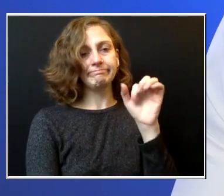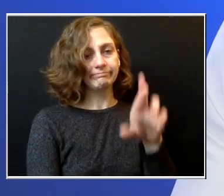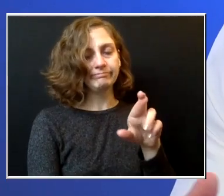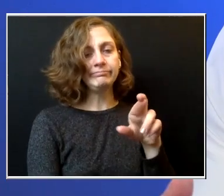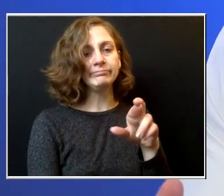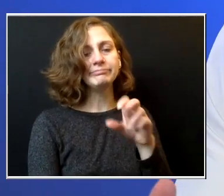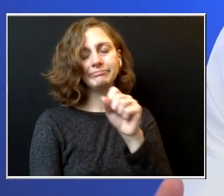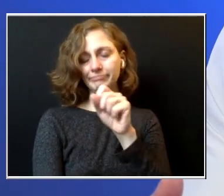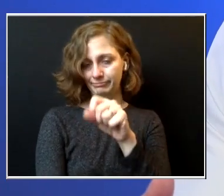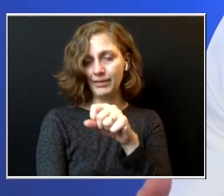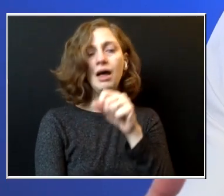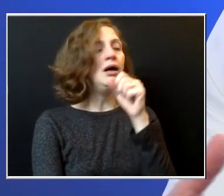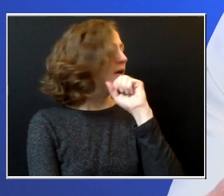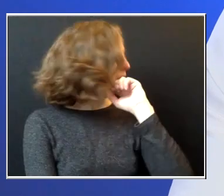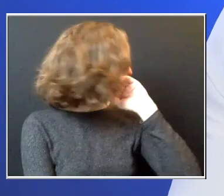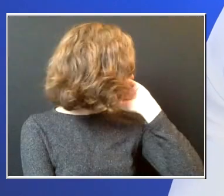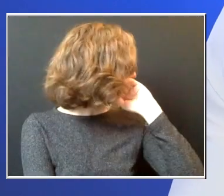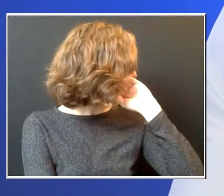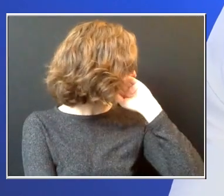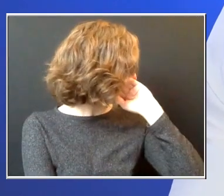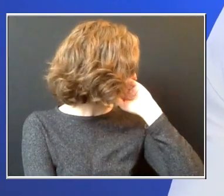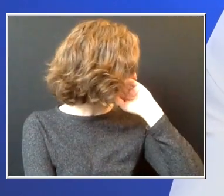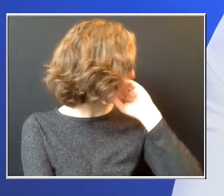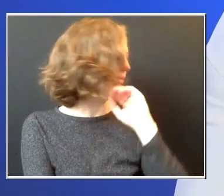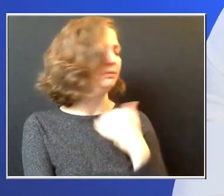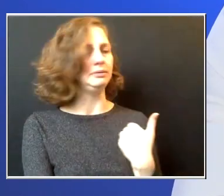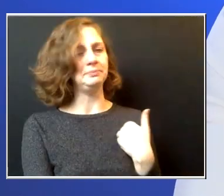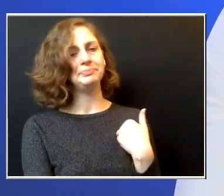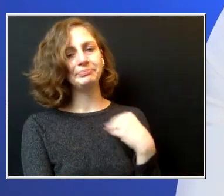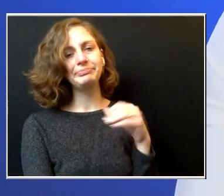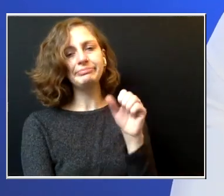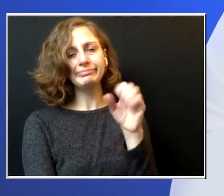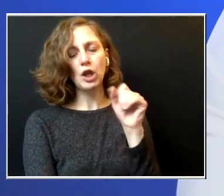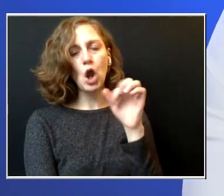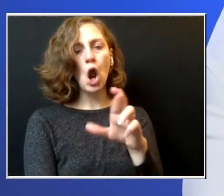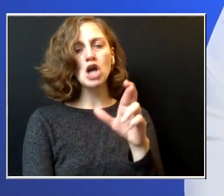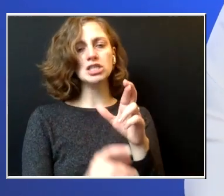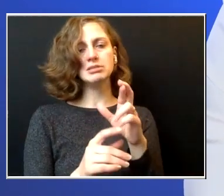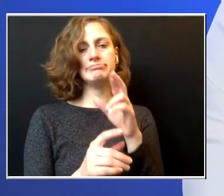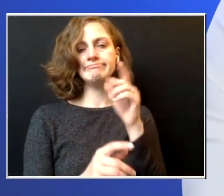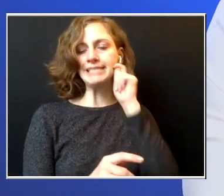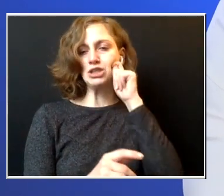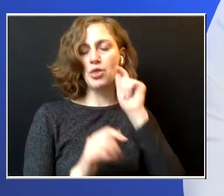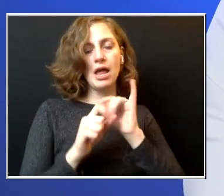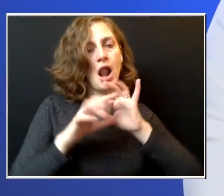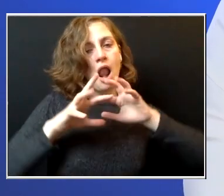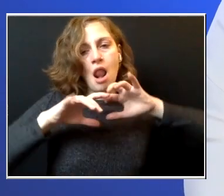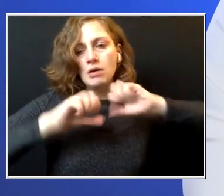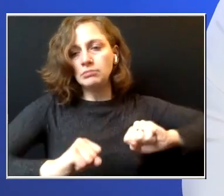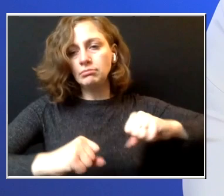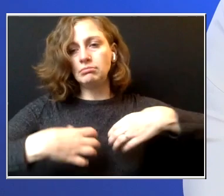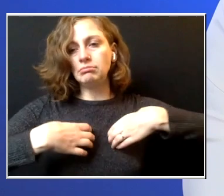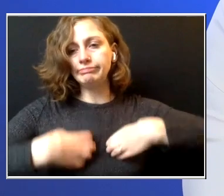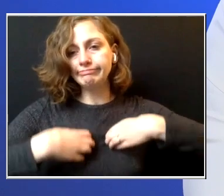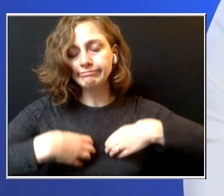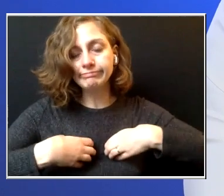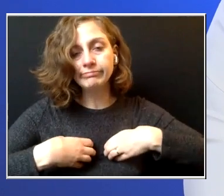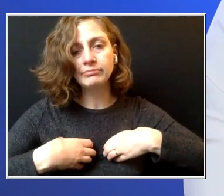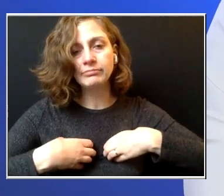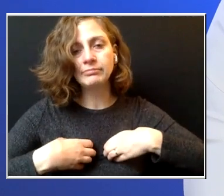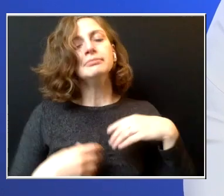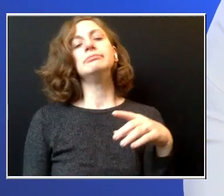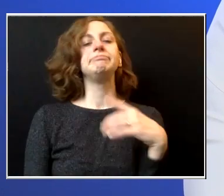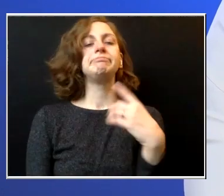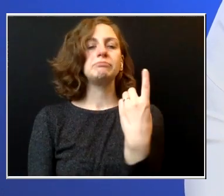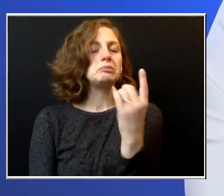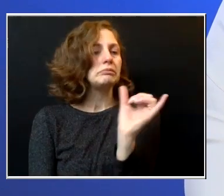scar tissues, which are just overtaking the lungs. Probably the only similarity there is, there's a few genetic mutations